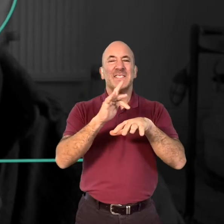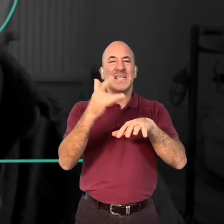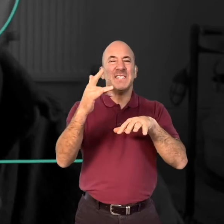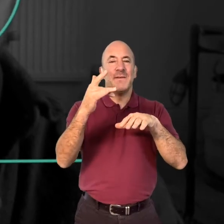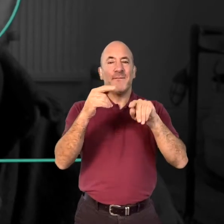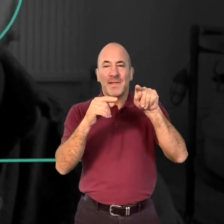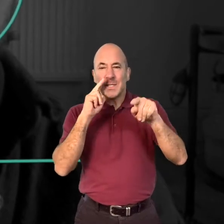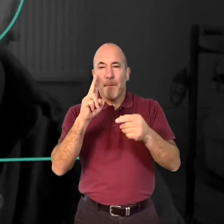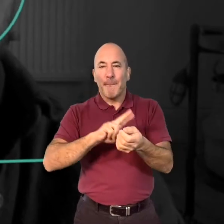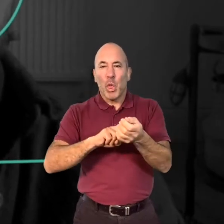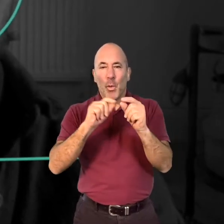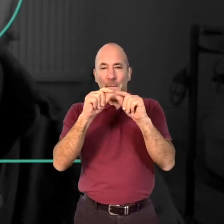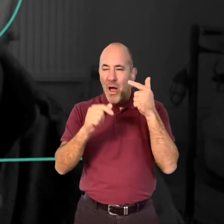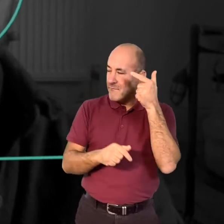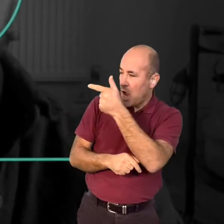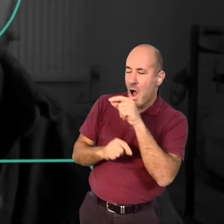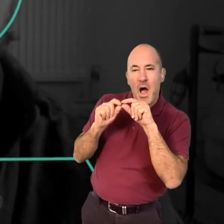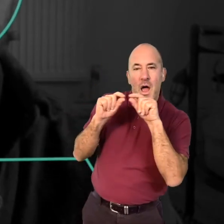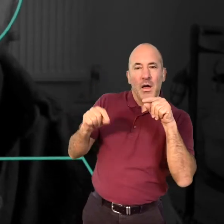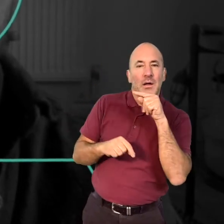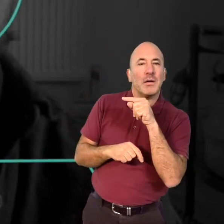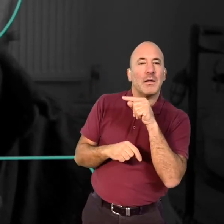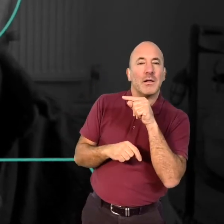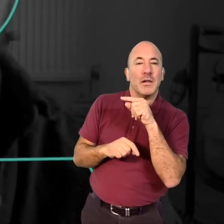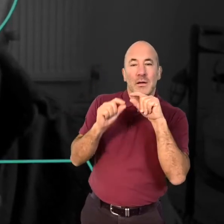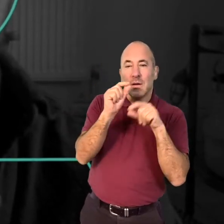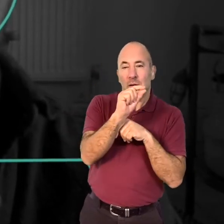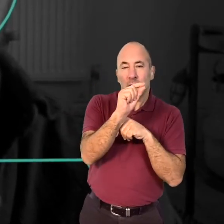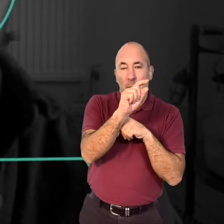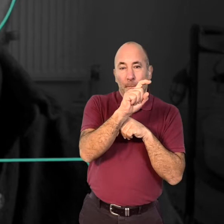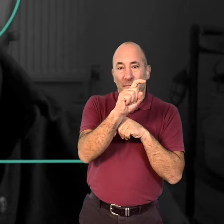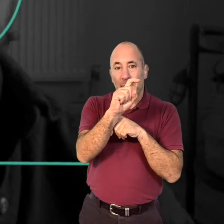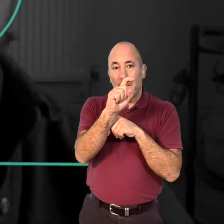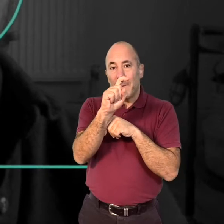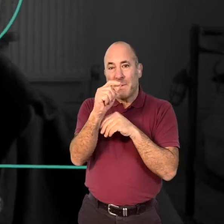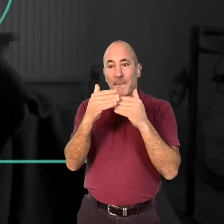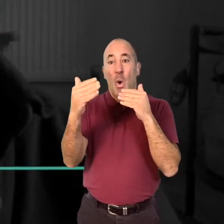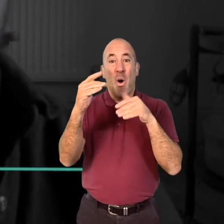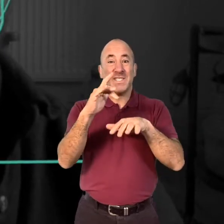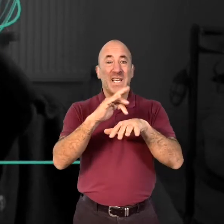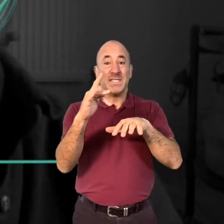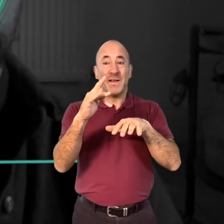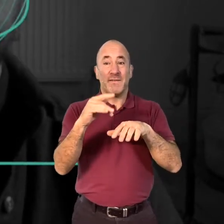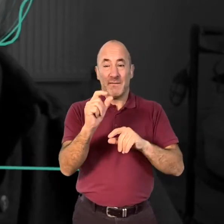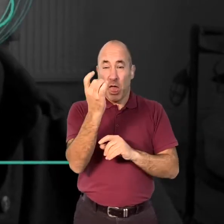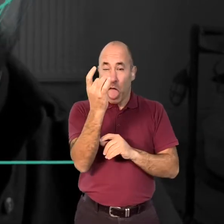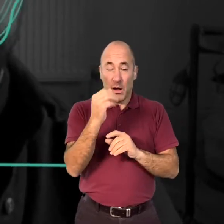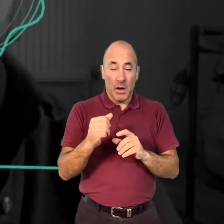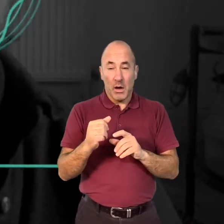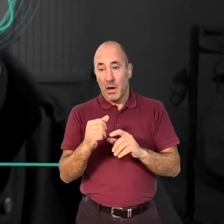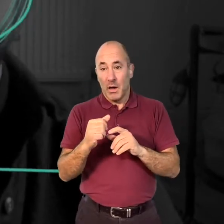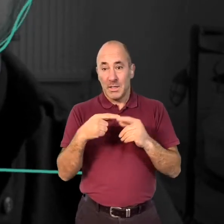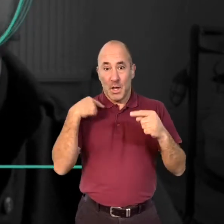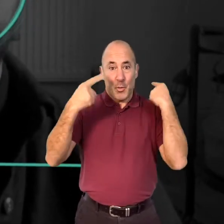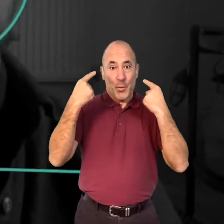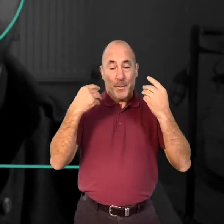down here with this blue bar with a dot on it. If you bring it up a bit, I think it becomes even more sensitive. If you move just a little